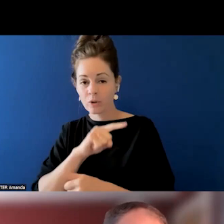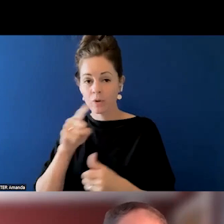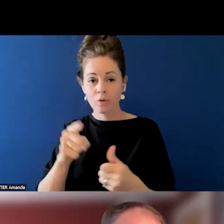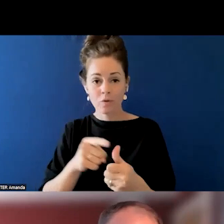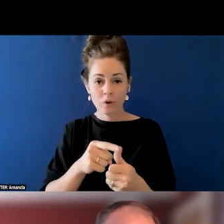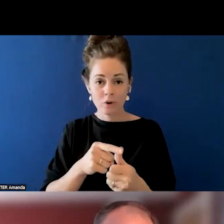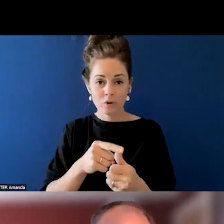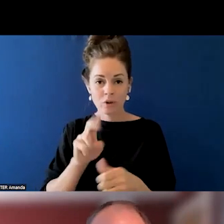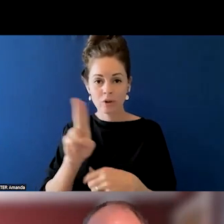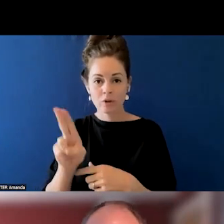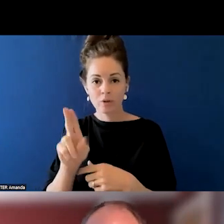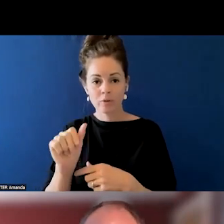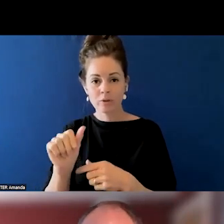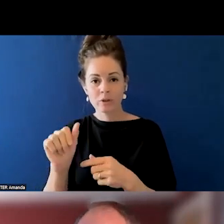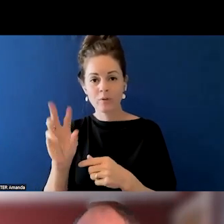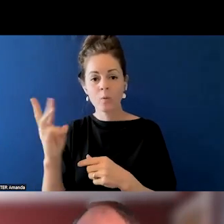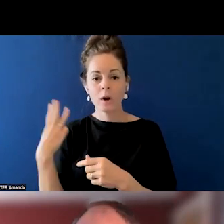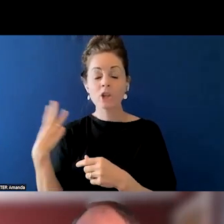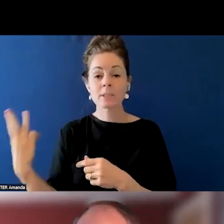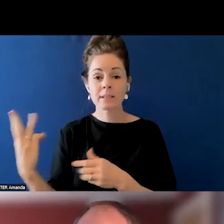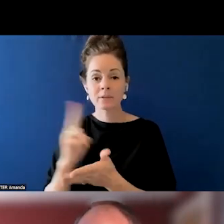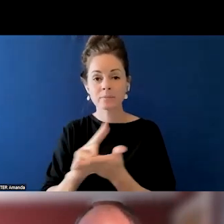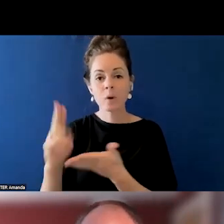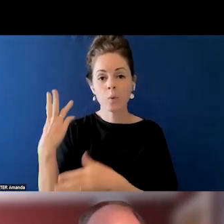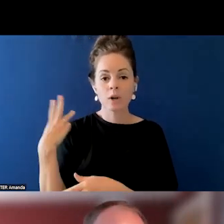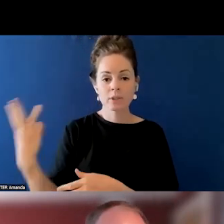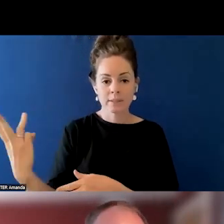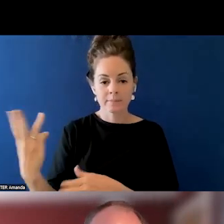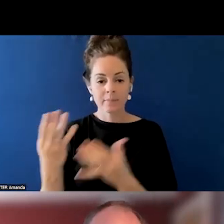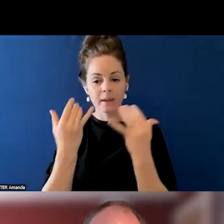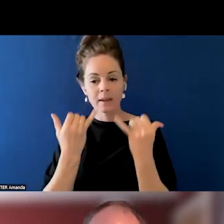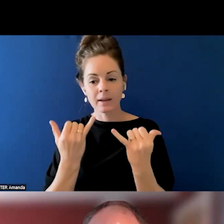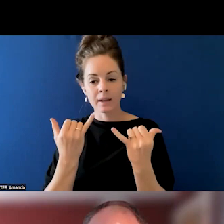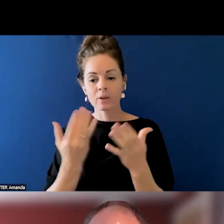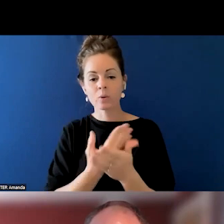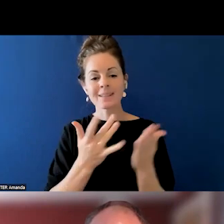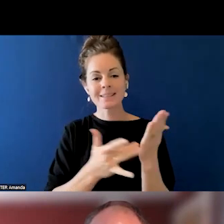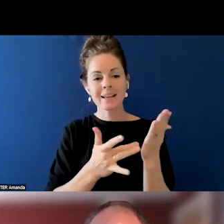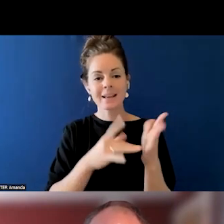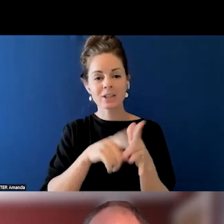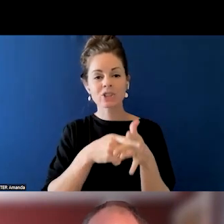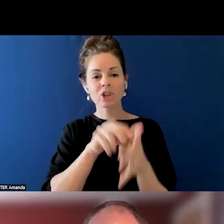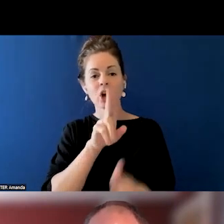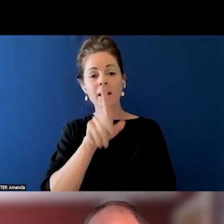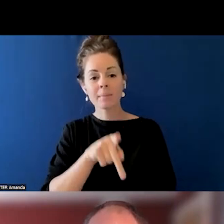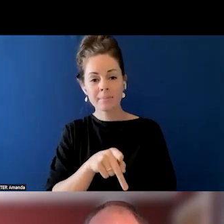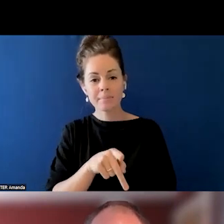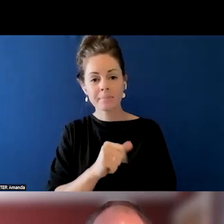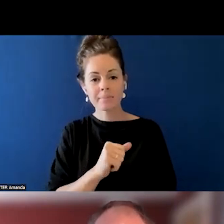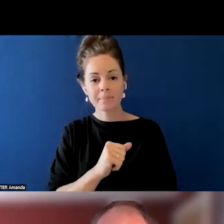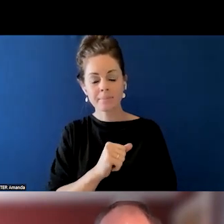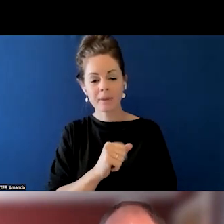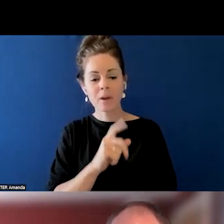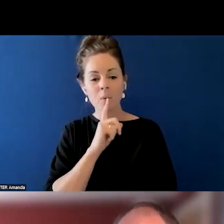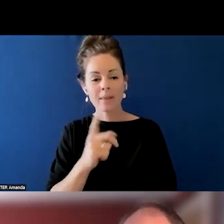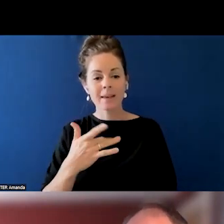the University of Washington and now at Listen, which is a tech startup. And really excited